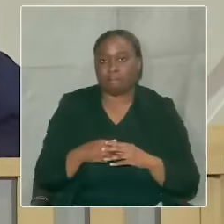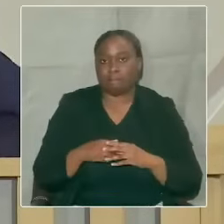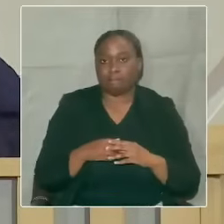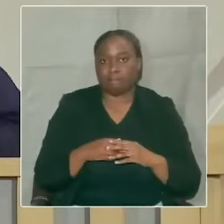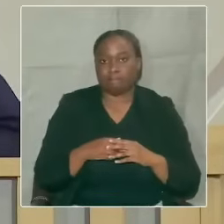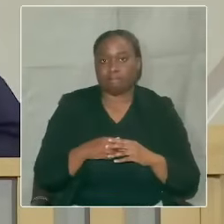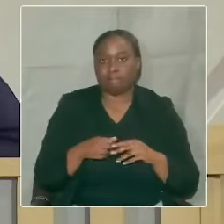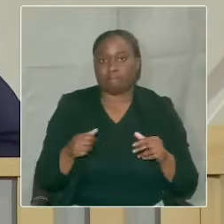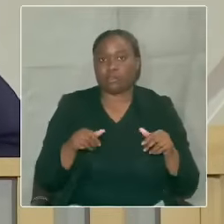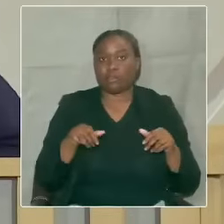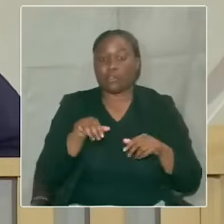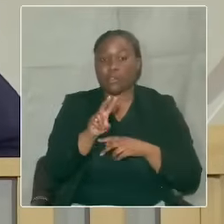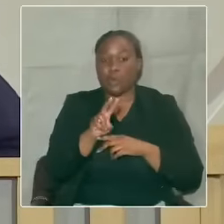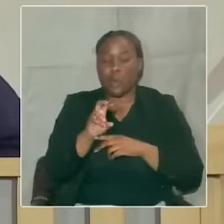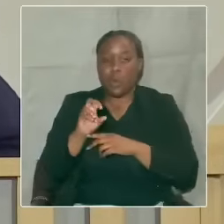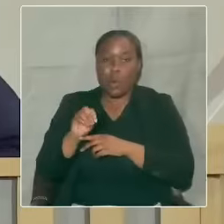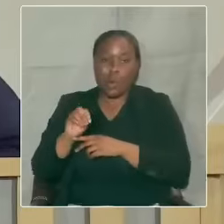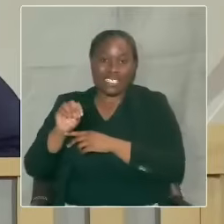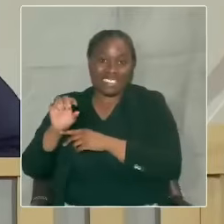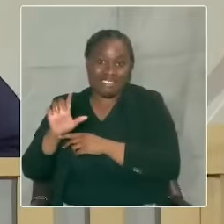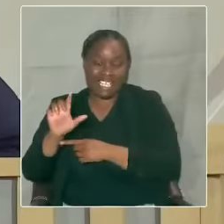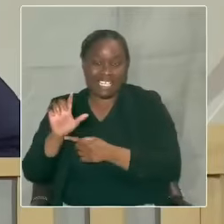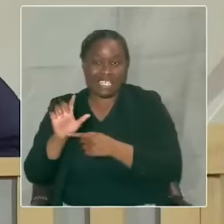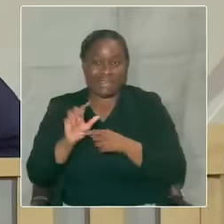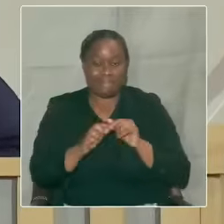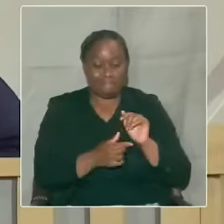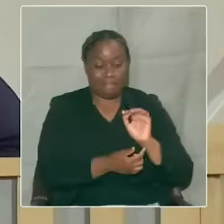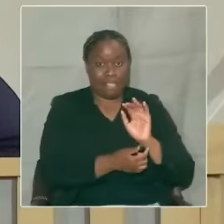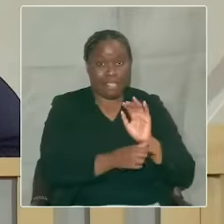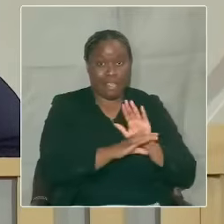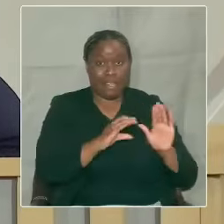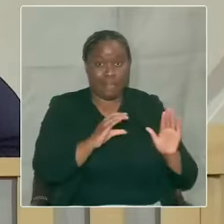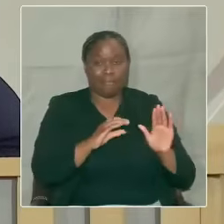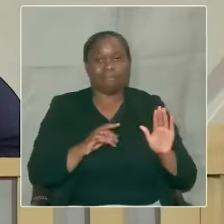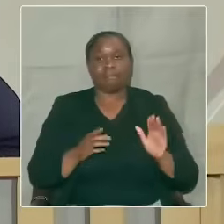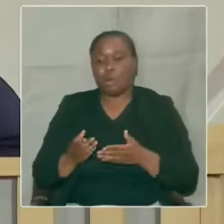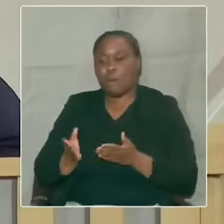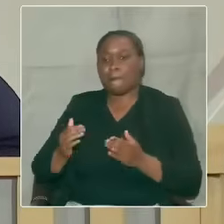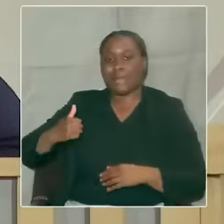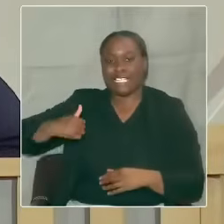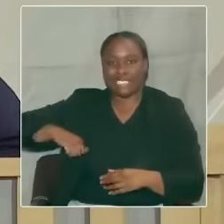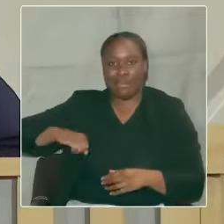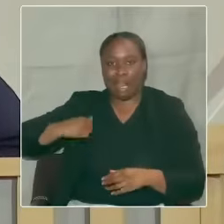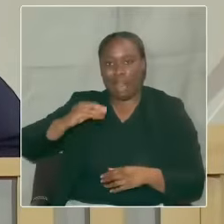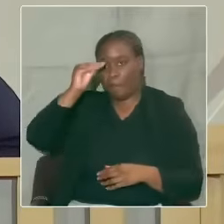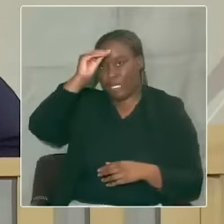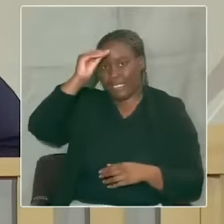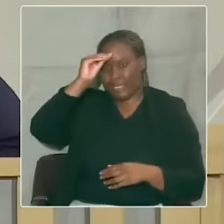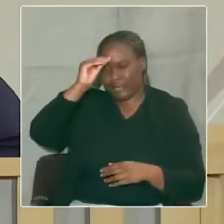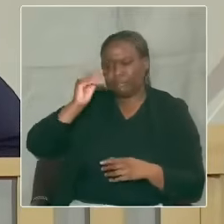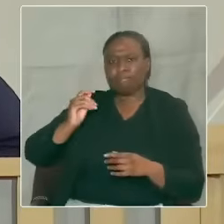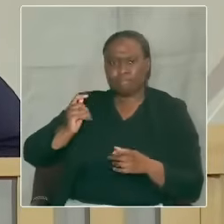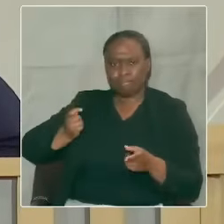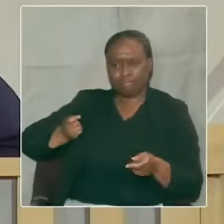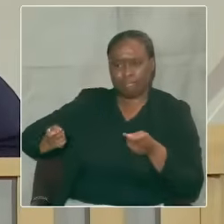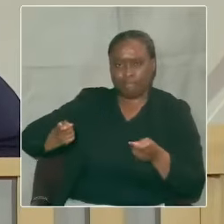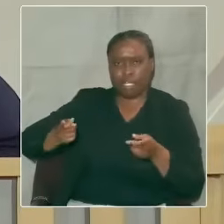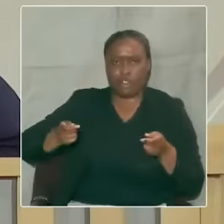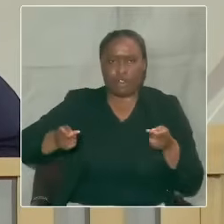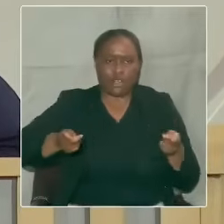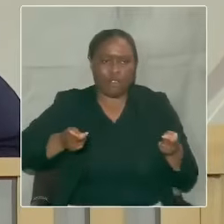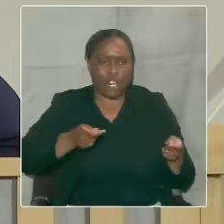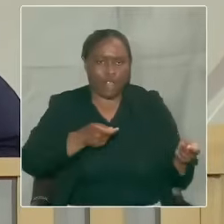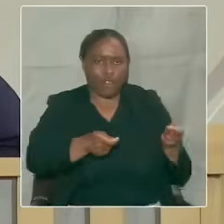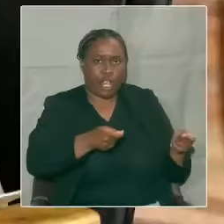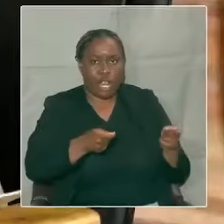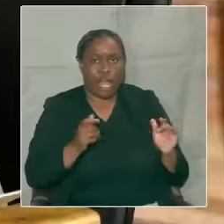206(7) provides for a legislative framework to regulate municipal police service to augment policing by stating that